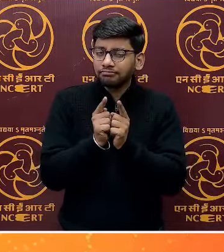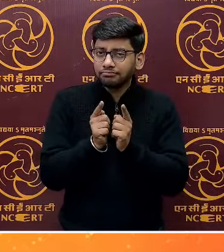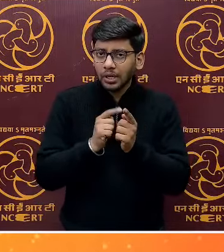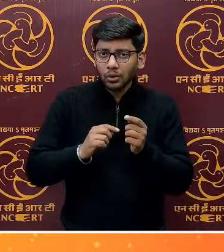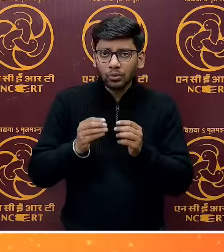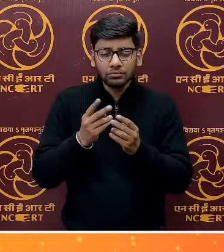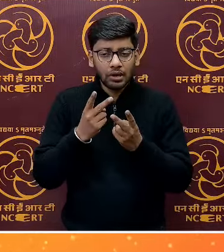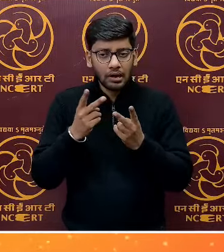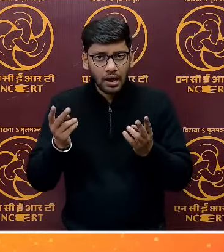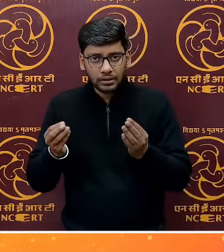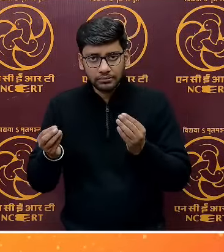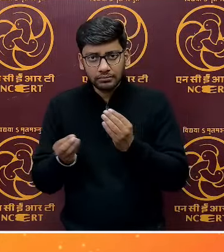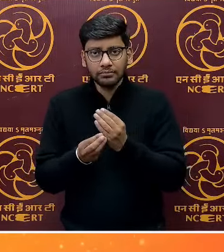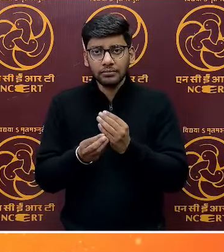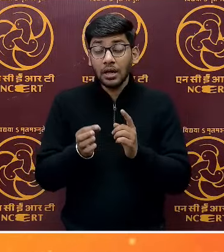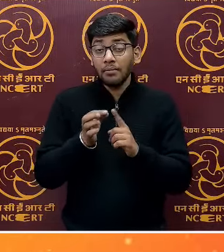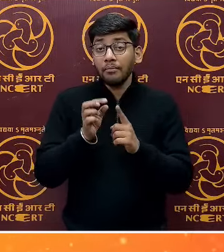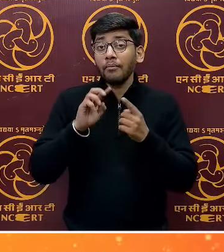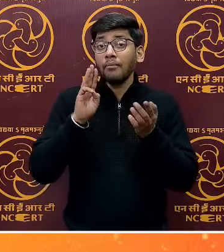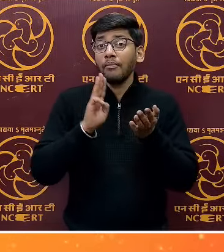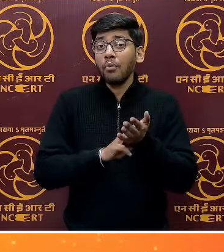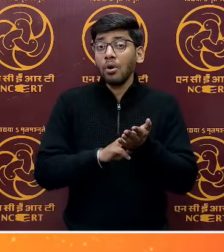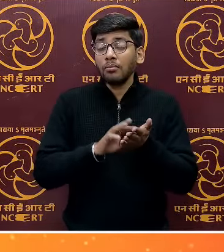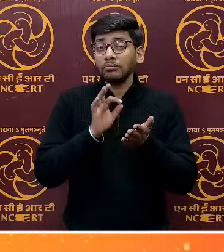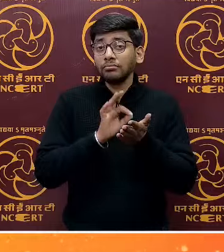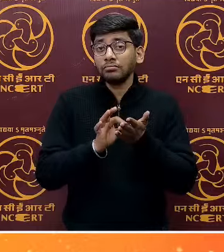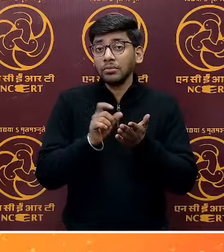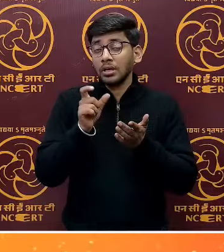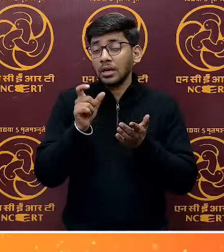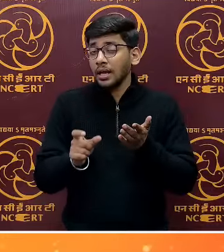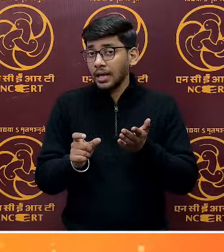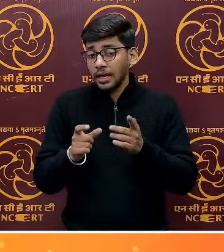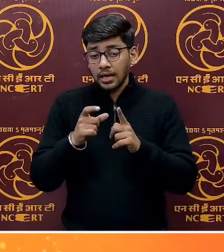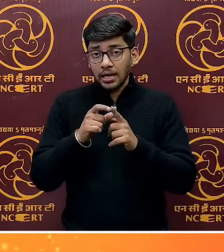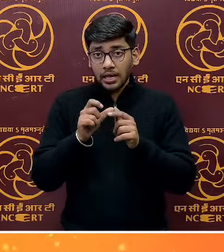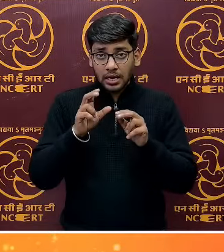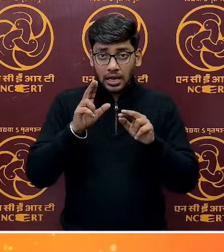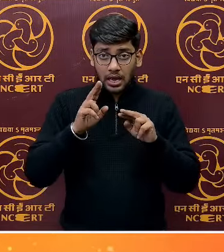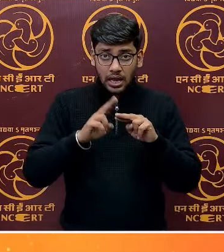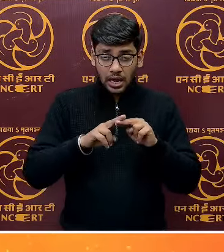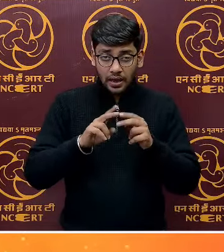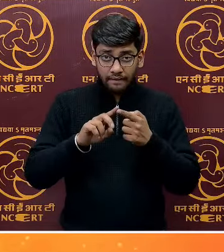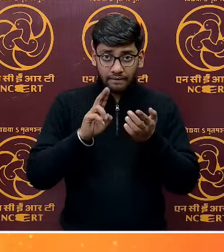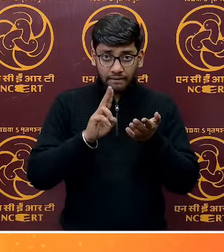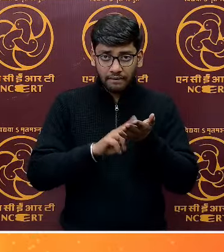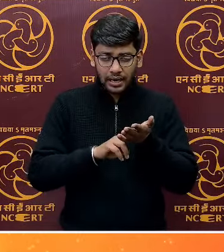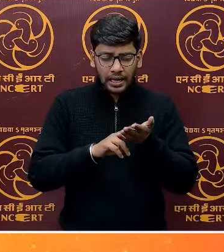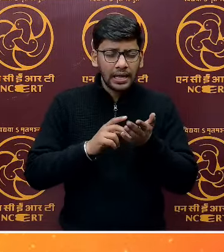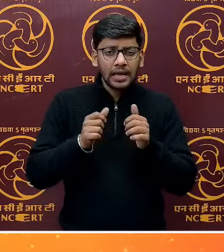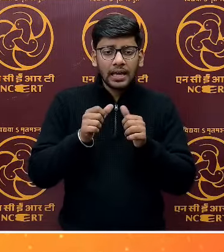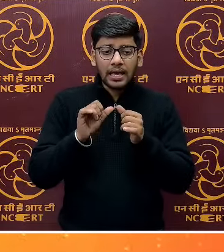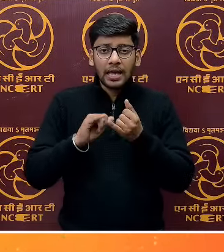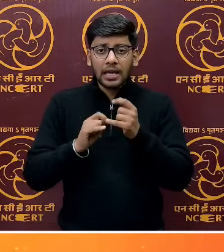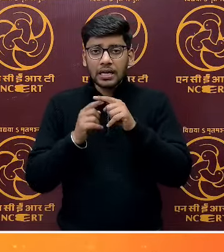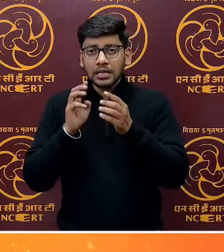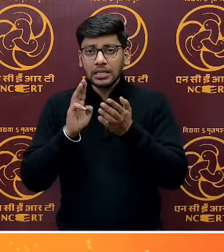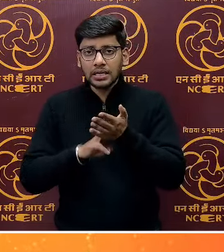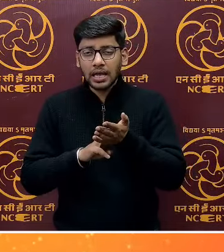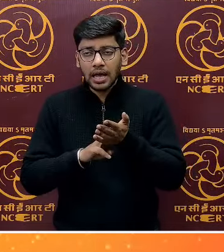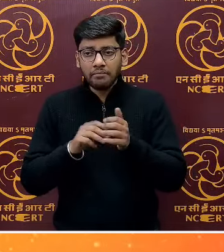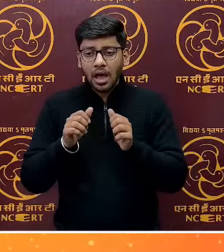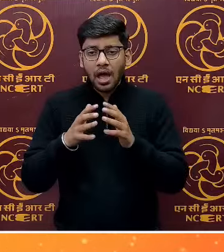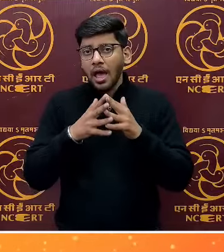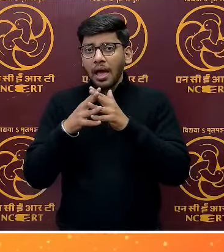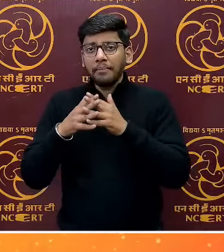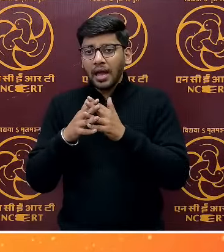else? No, it's a poem by Daphne Lister, who's an American poet. This is in our